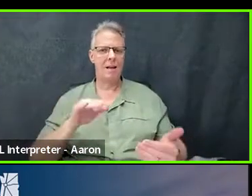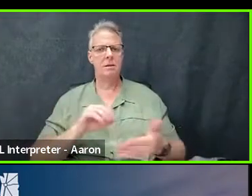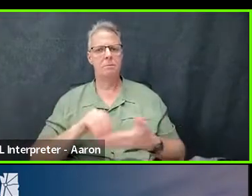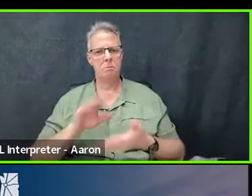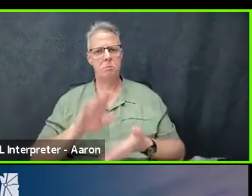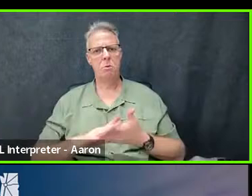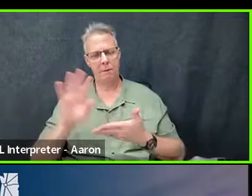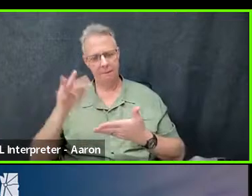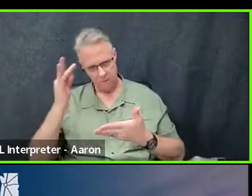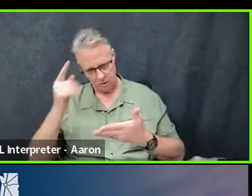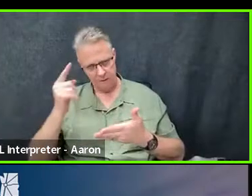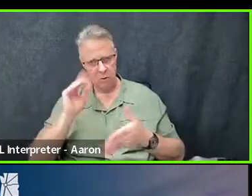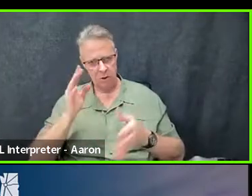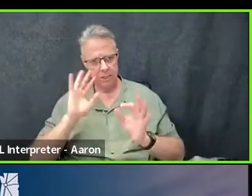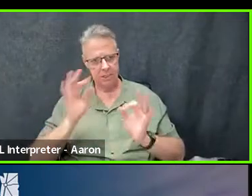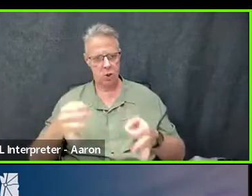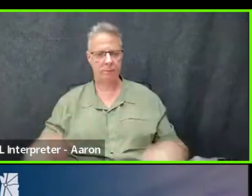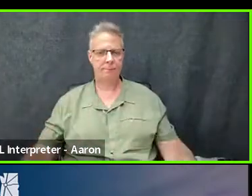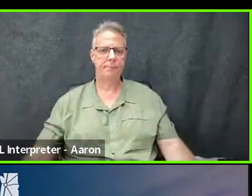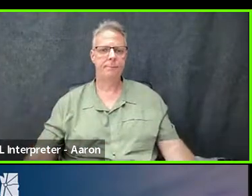record of decision.